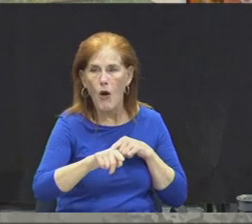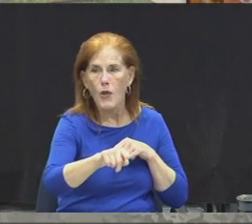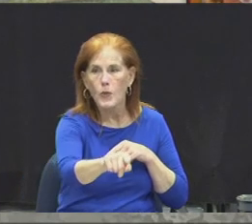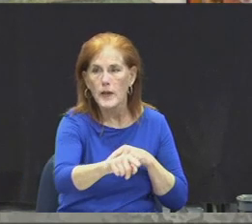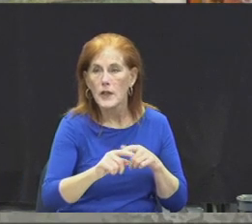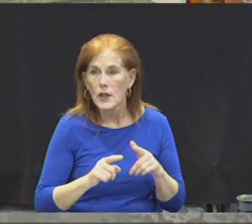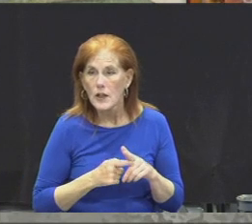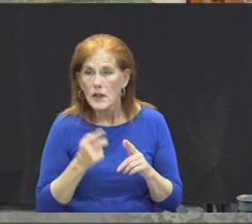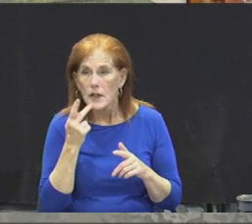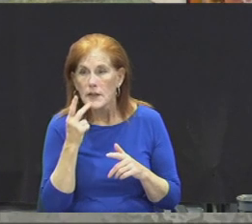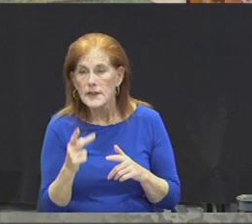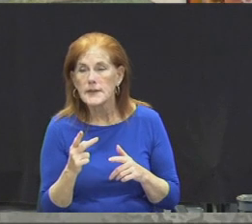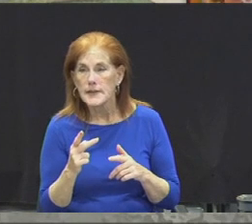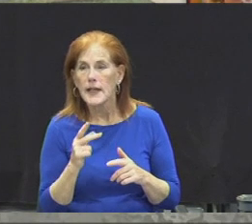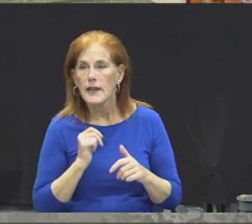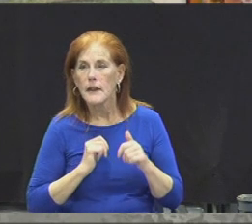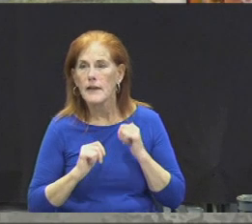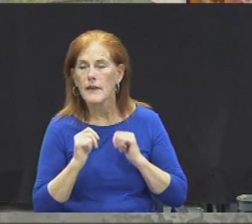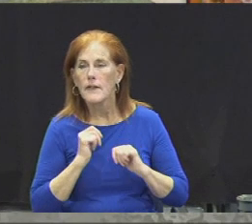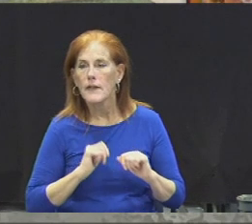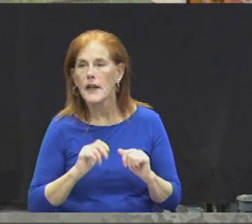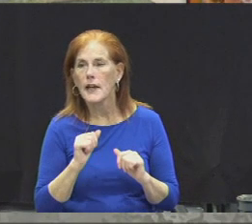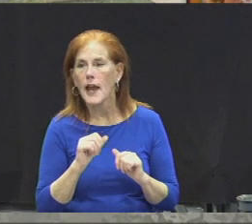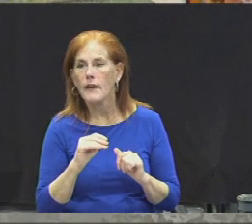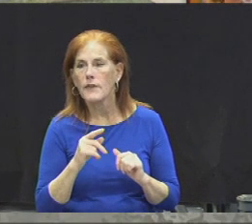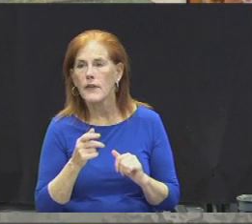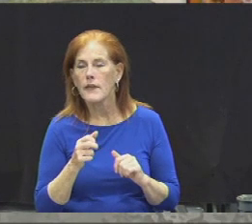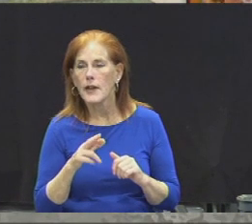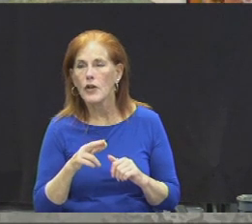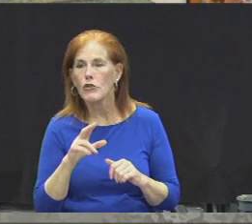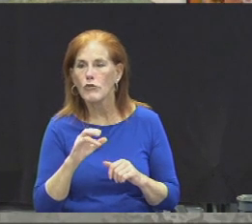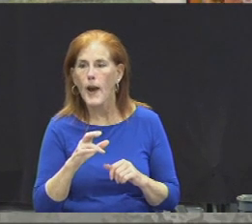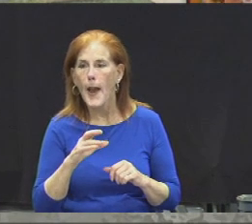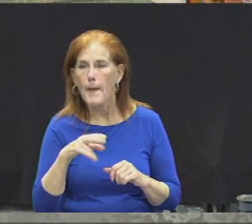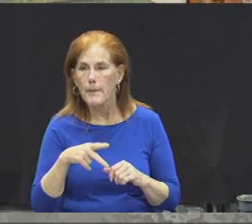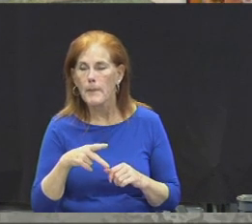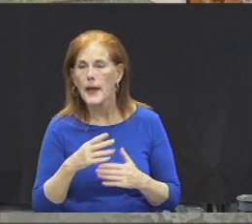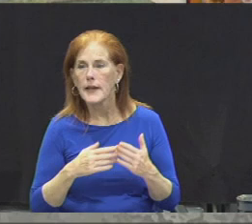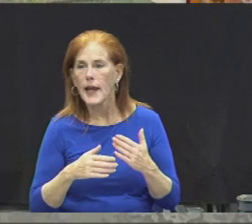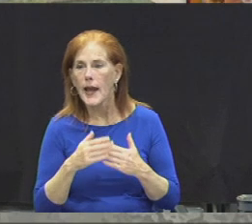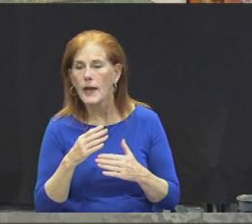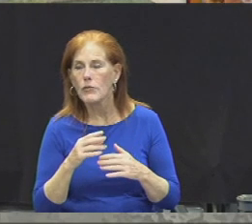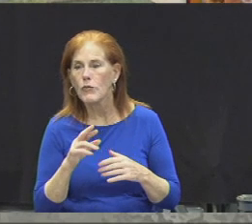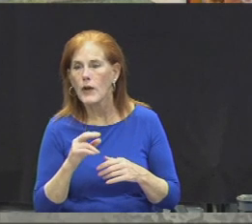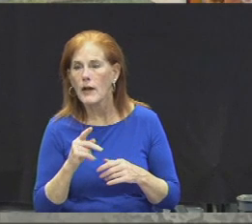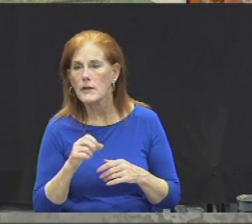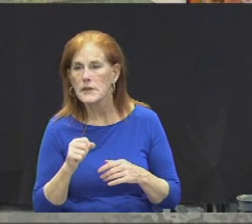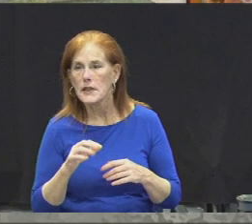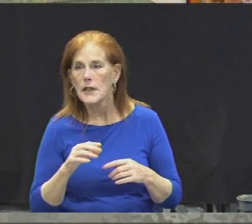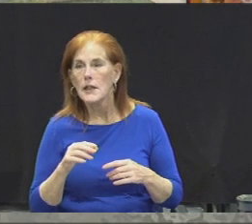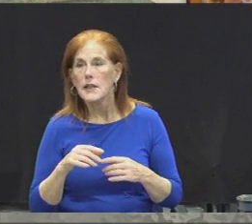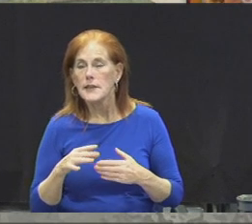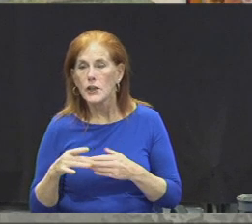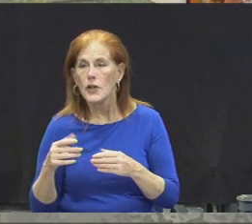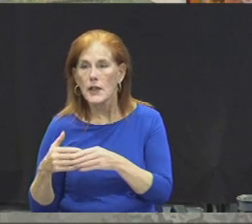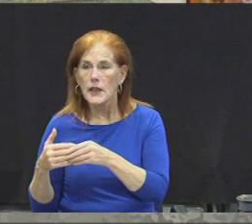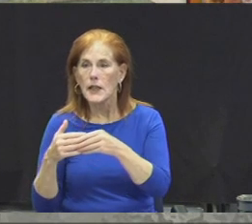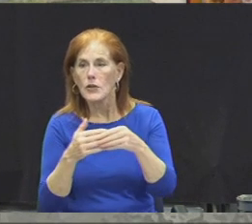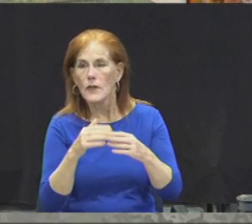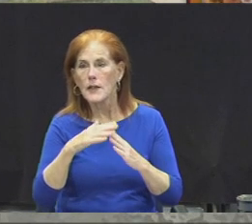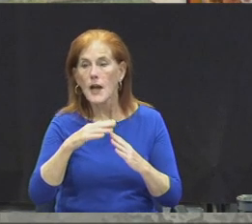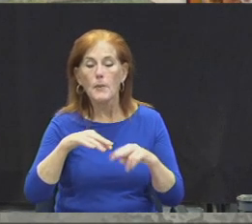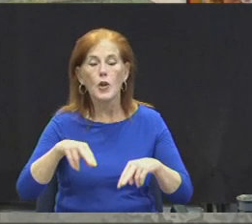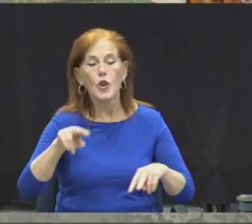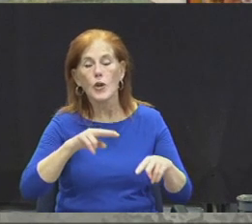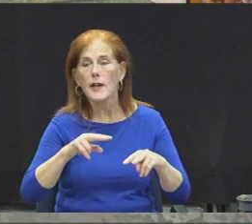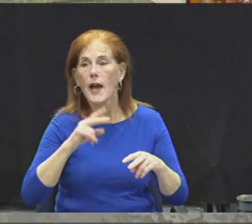amphitheater here as it climbs up here. That's where the ramps and the handrails are to get you to the top of the pier, which takes you out to look over the river. You can begin